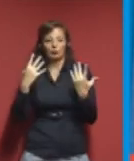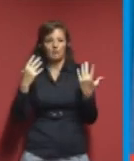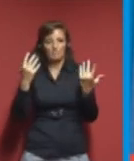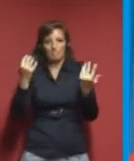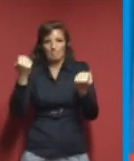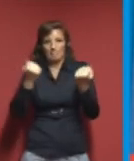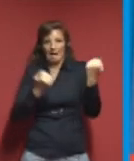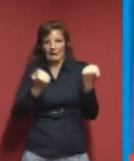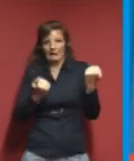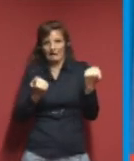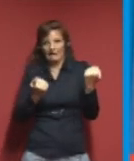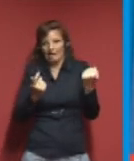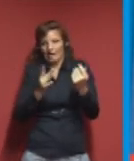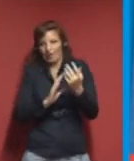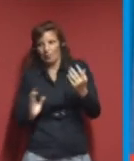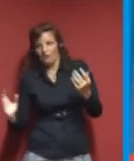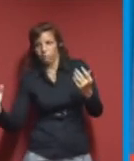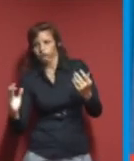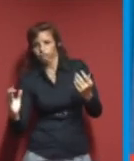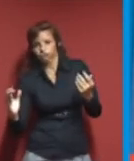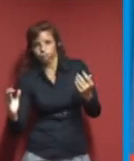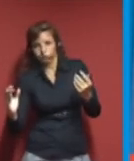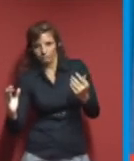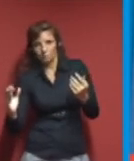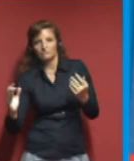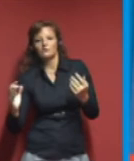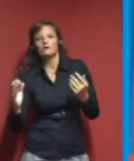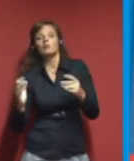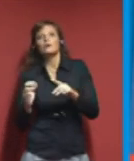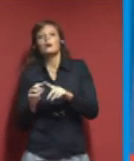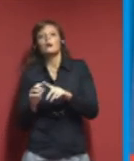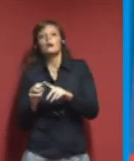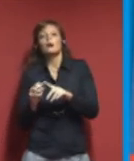or trips, it is logging radiation data points all over